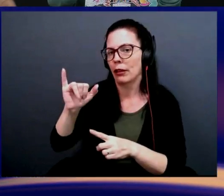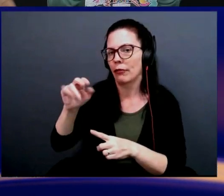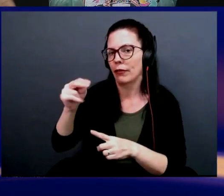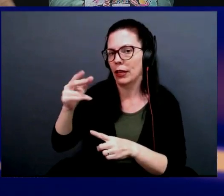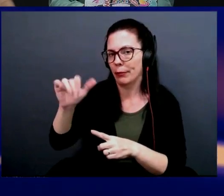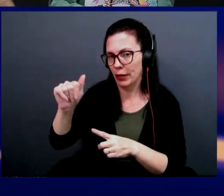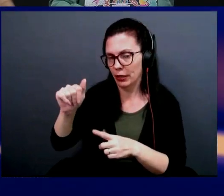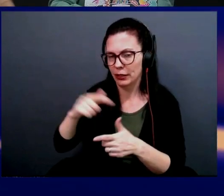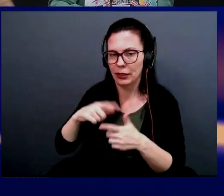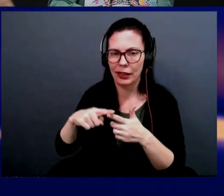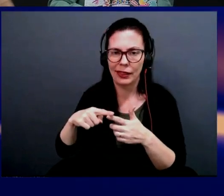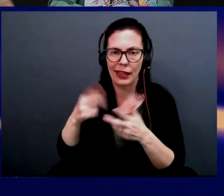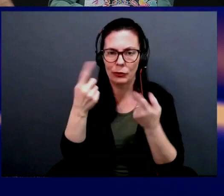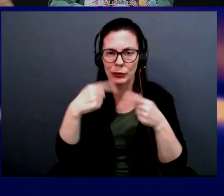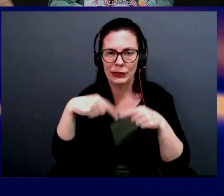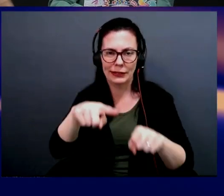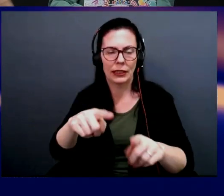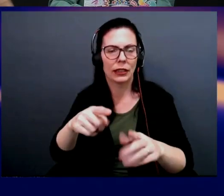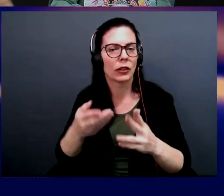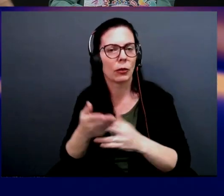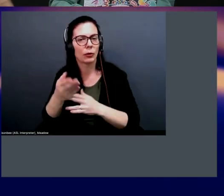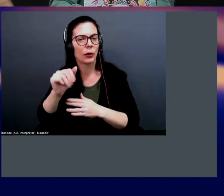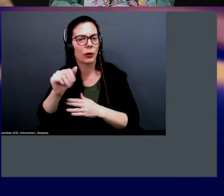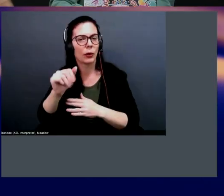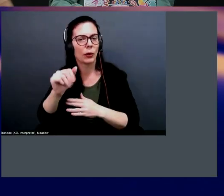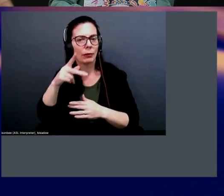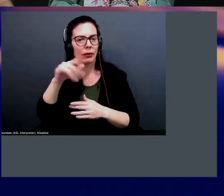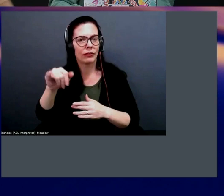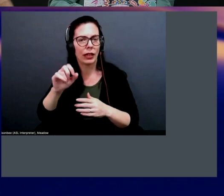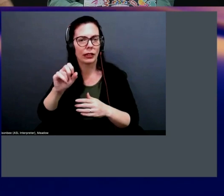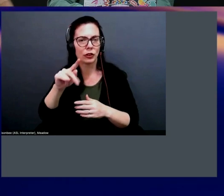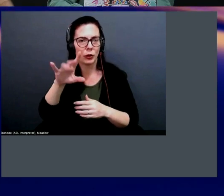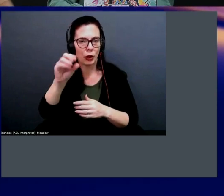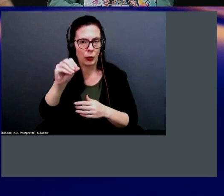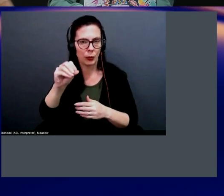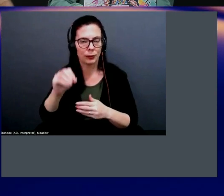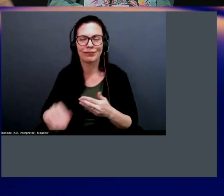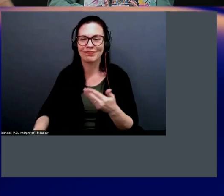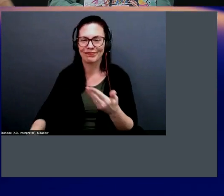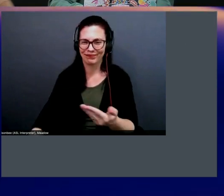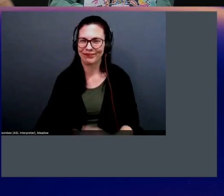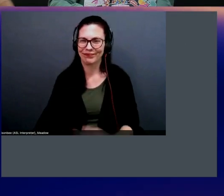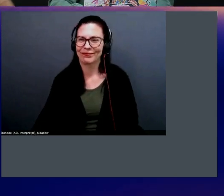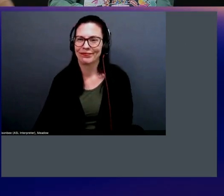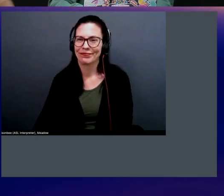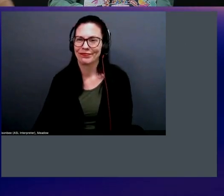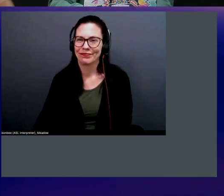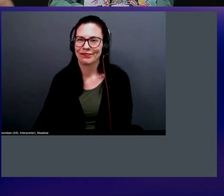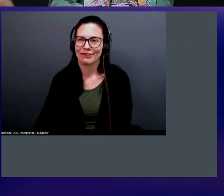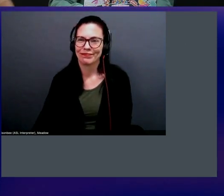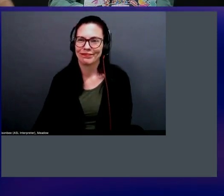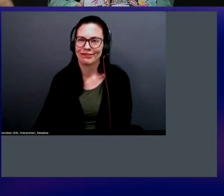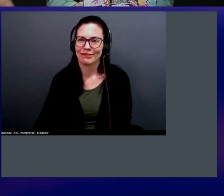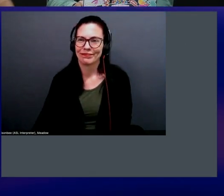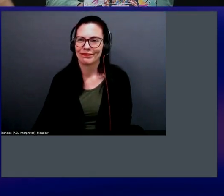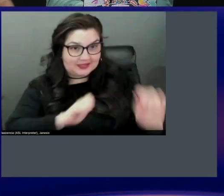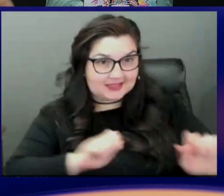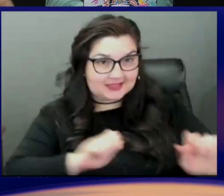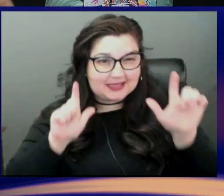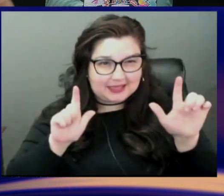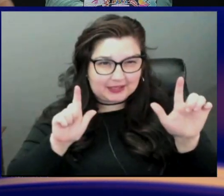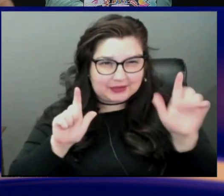kind of being synced through Amplify Studio. So if I go in here and